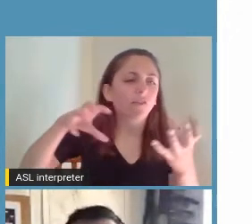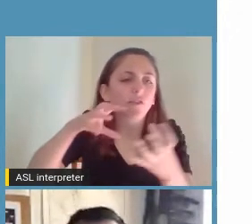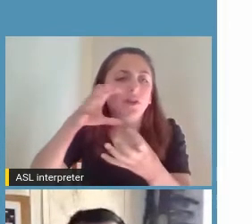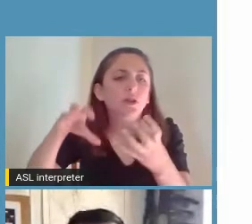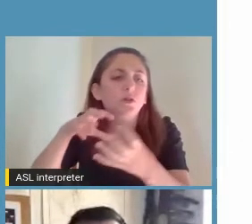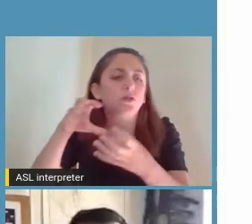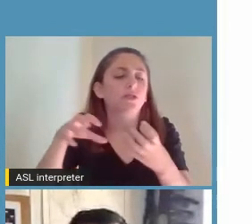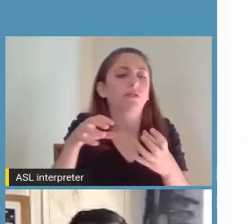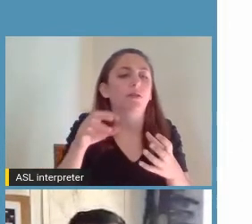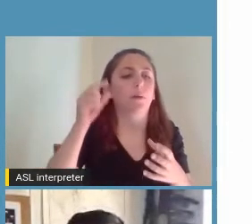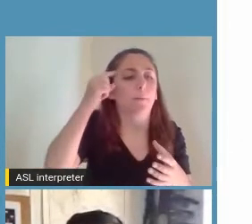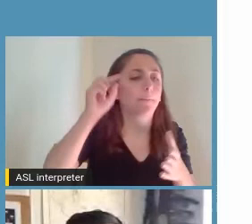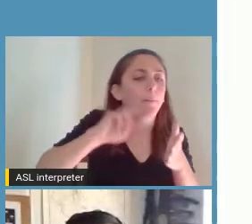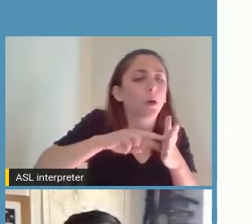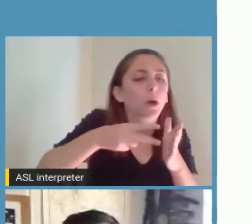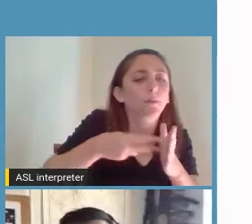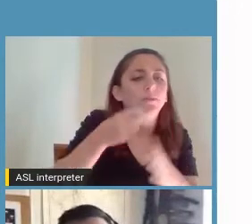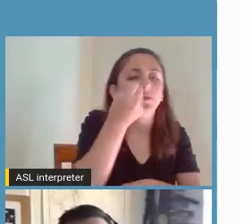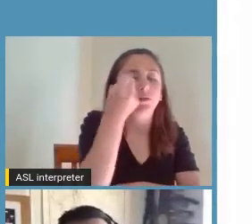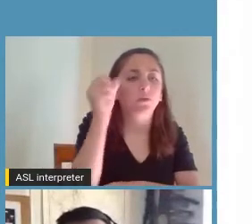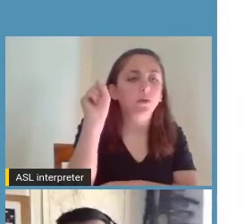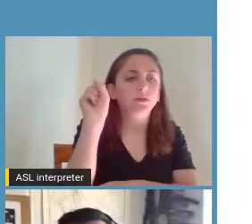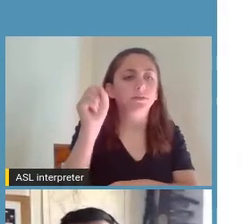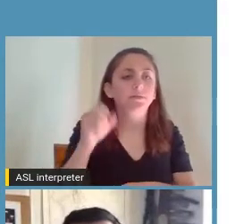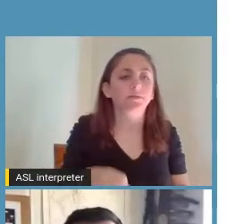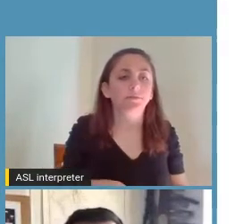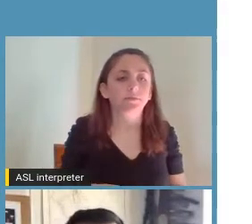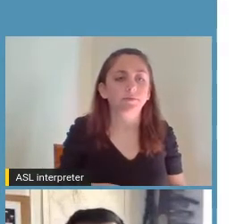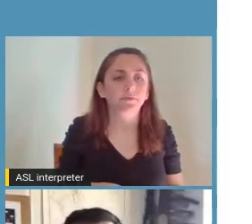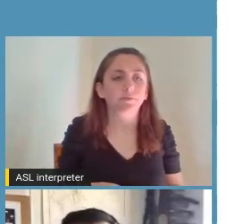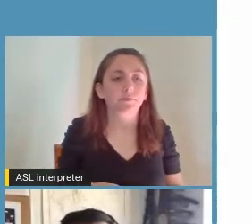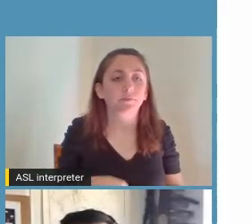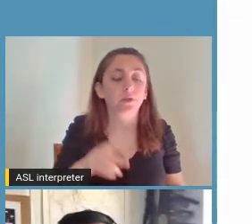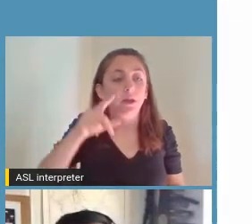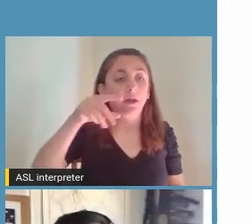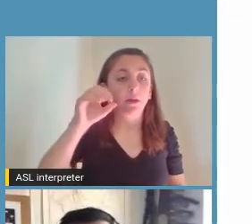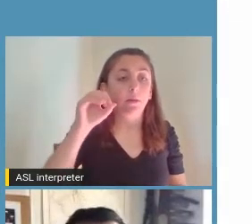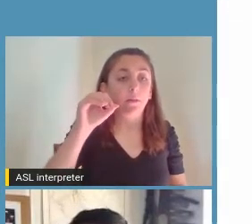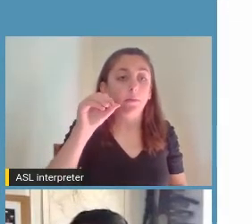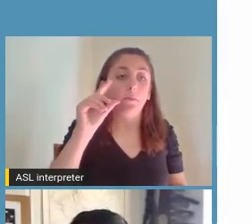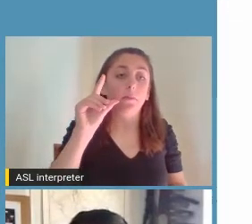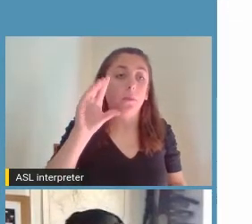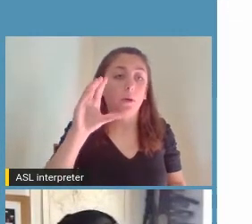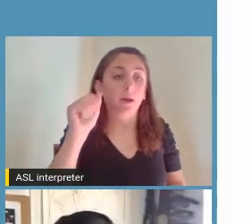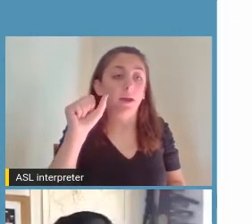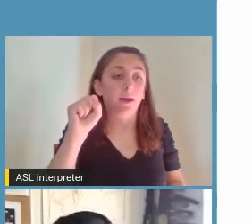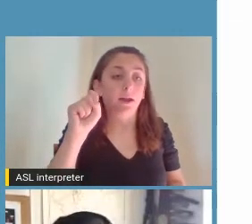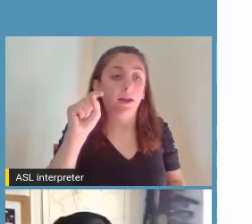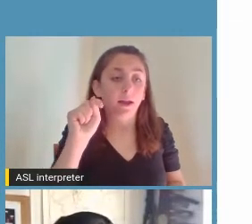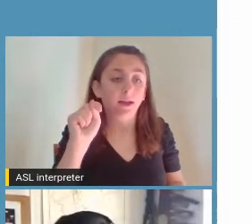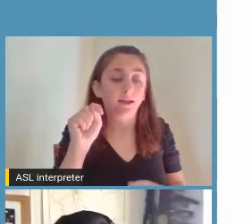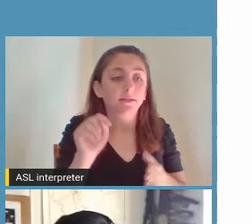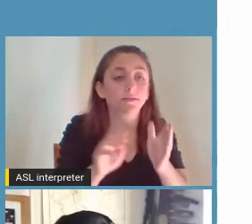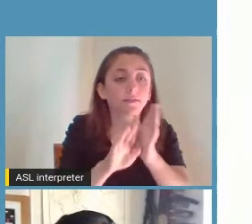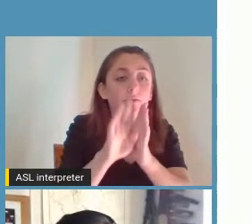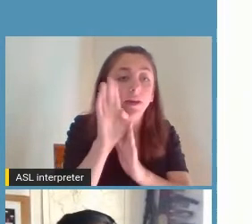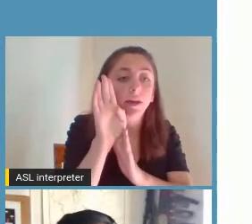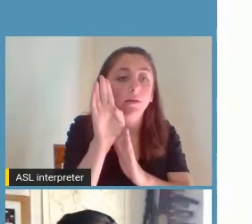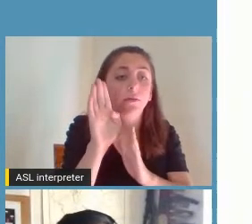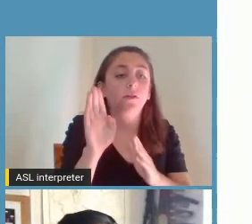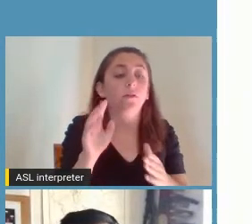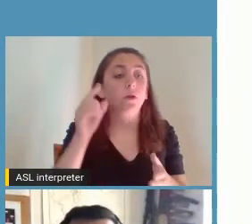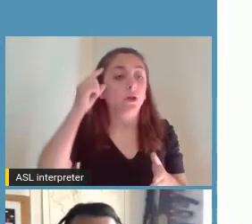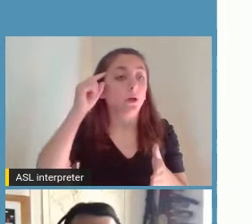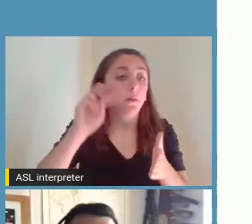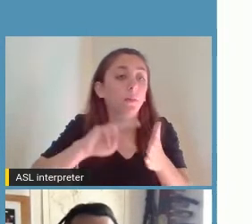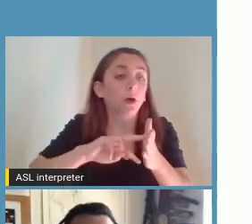a platform to be able to share their story. So the podcast is developed. It's an audio podcast. It's not visual, for the purpose of